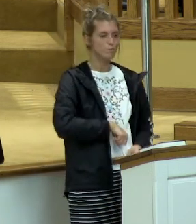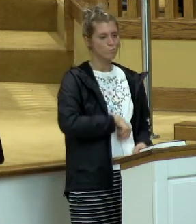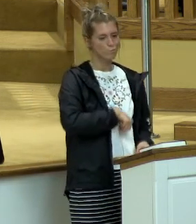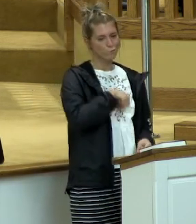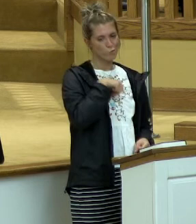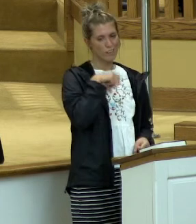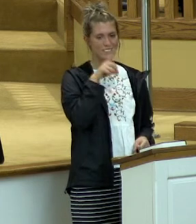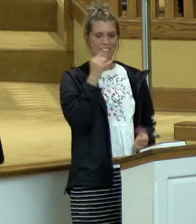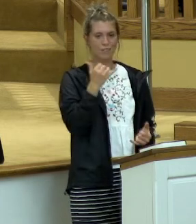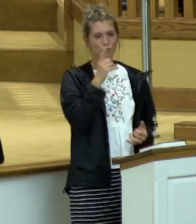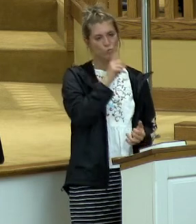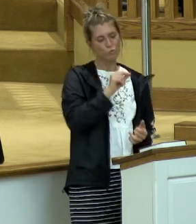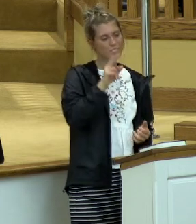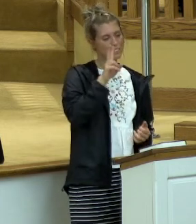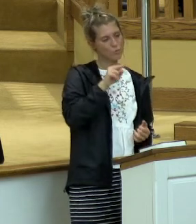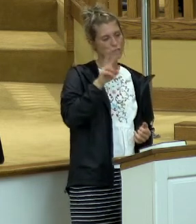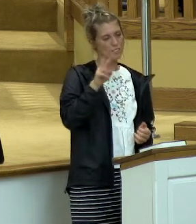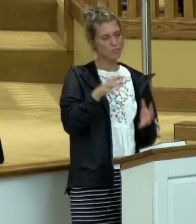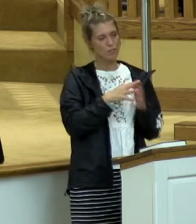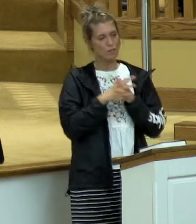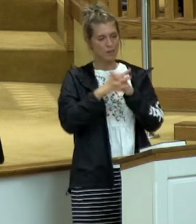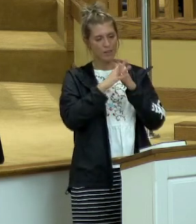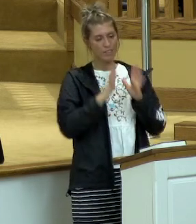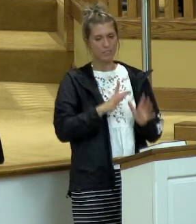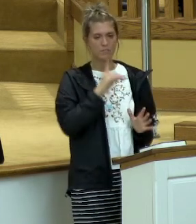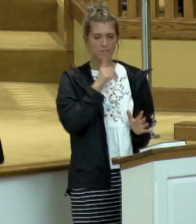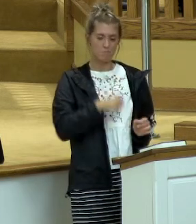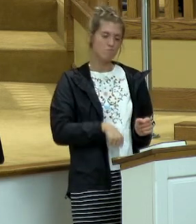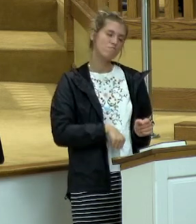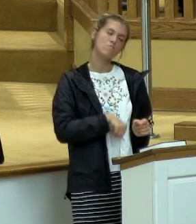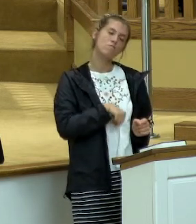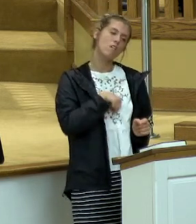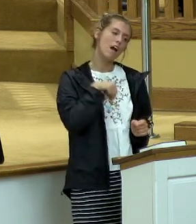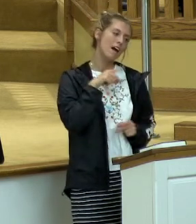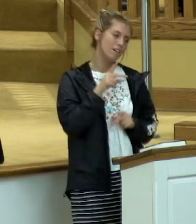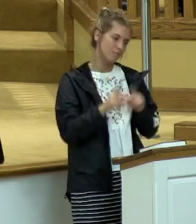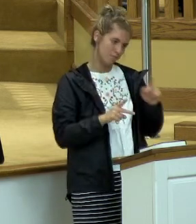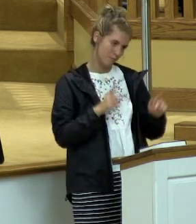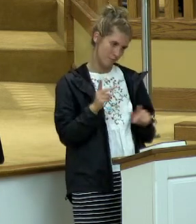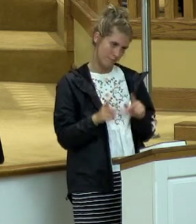And it's 2022. Americans are a proud people.